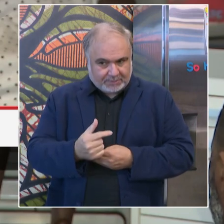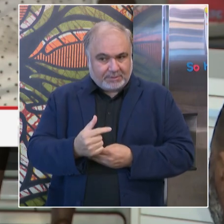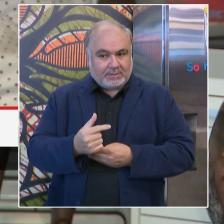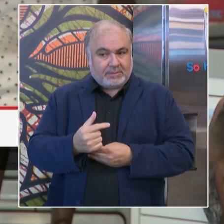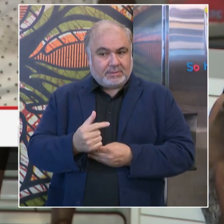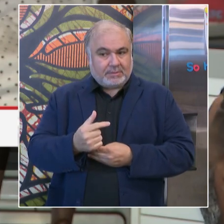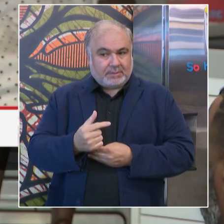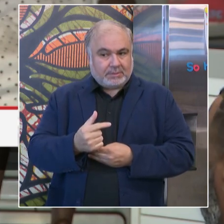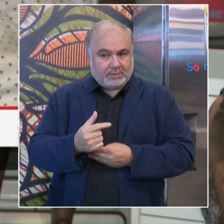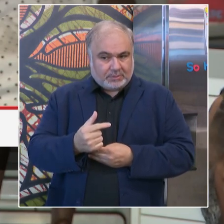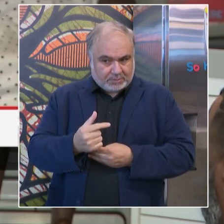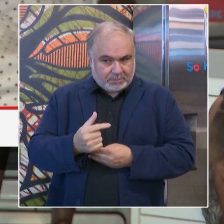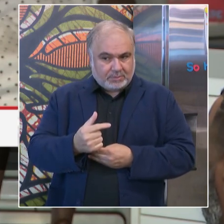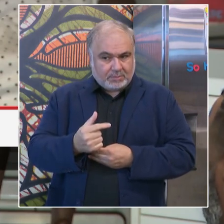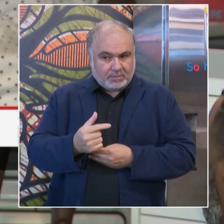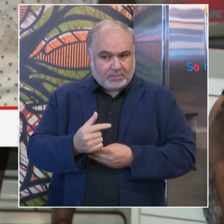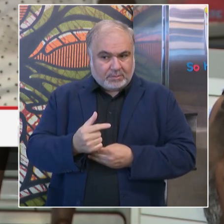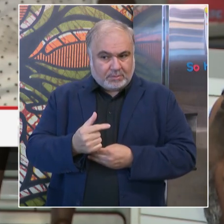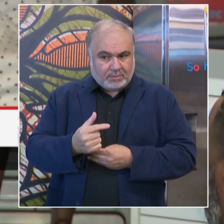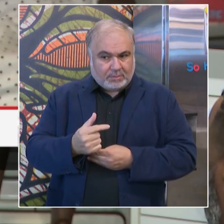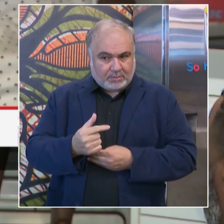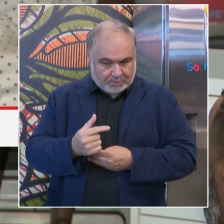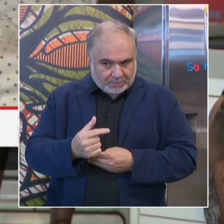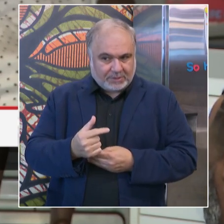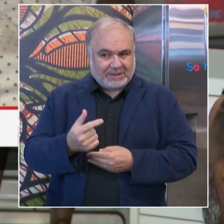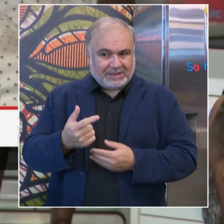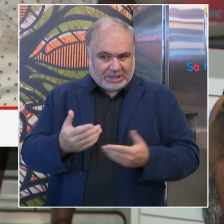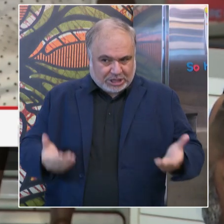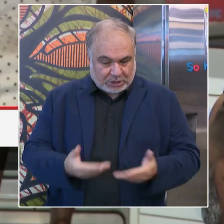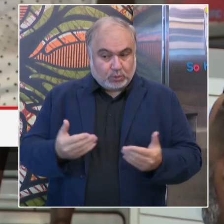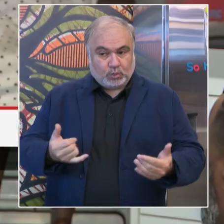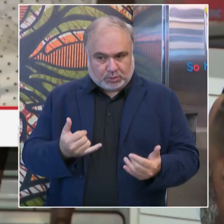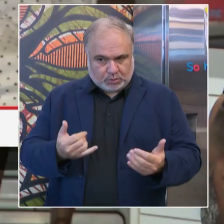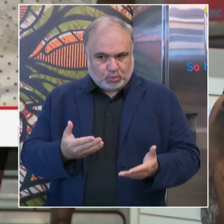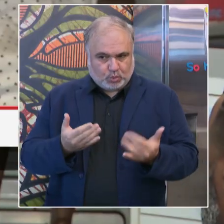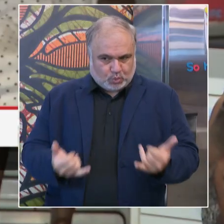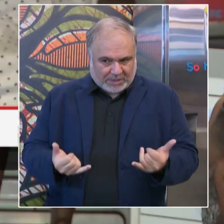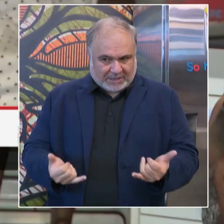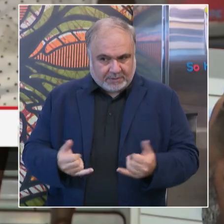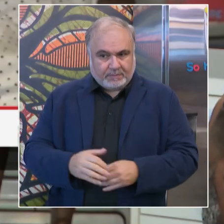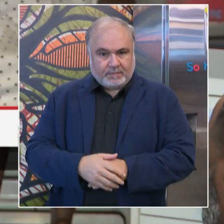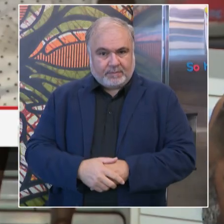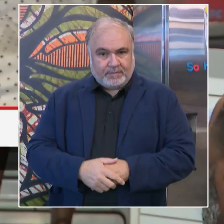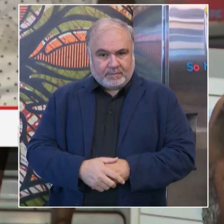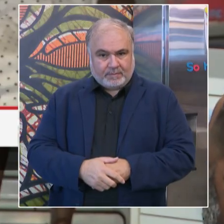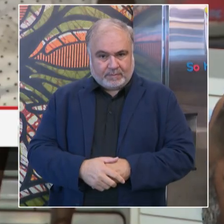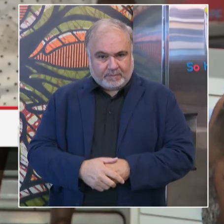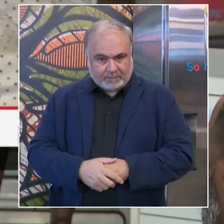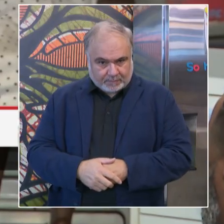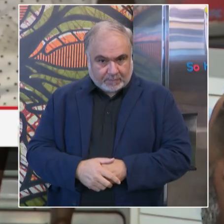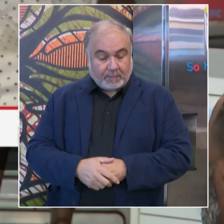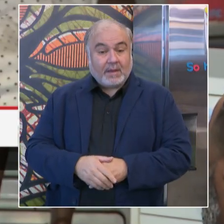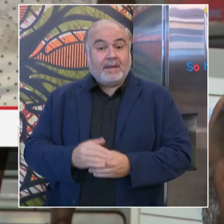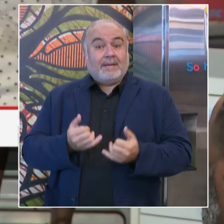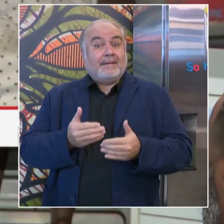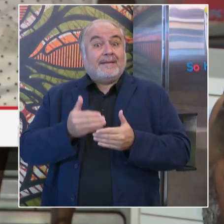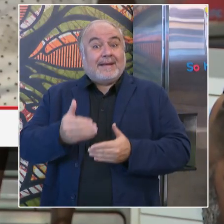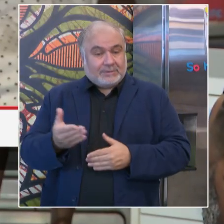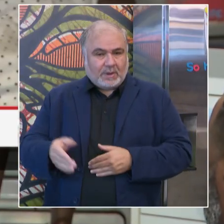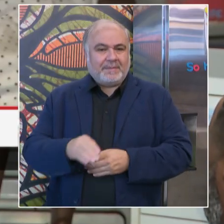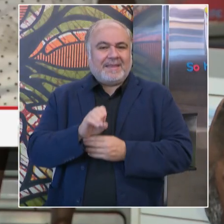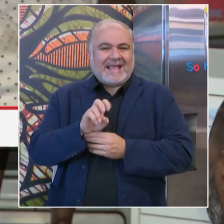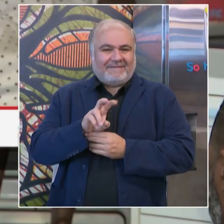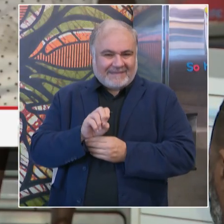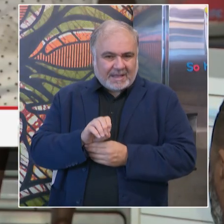us today. I am so proud to introduce Yves Bois, the Career and Technical Education